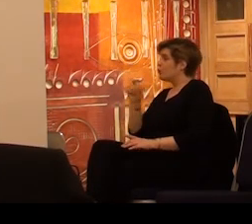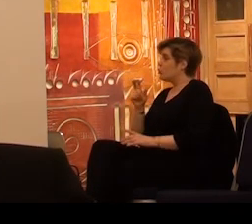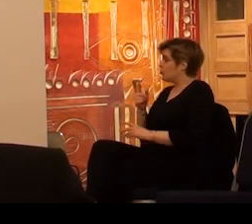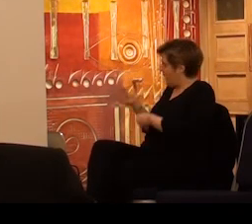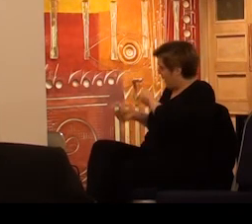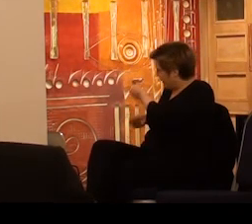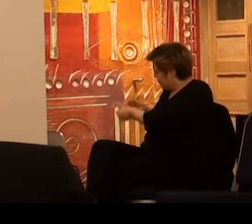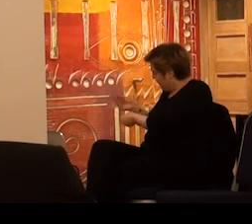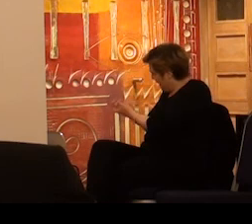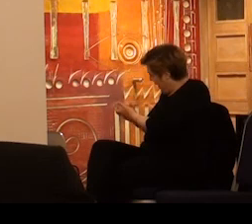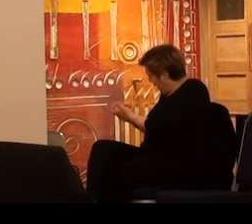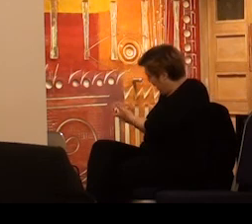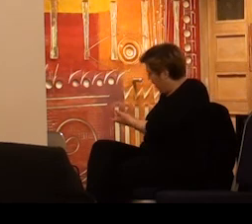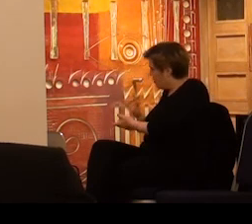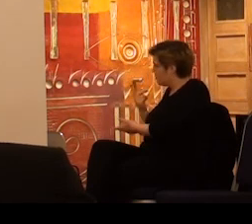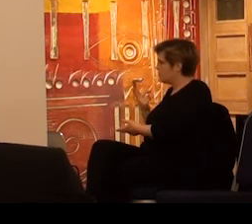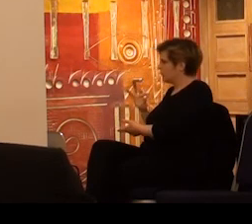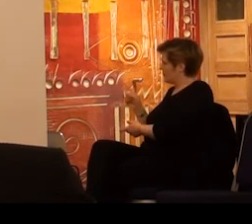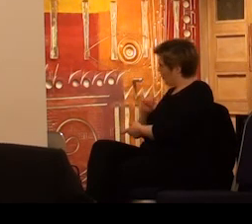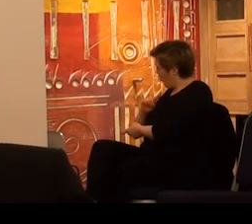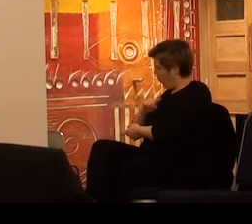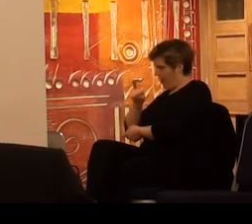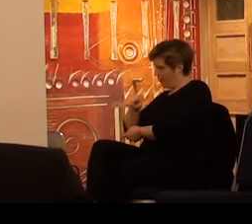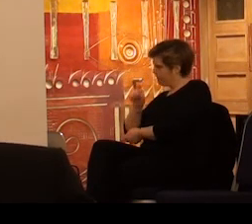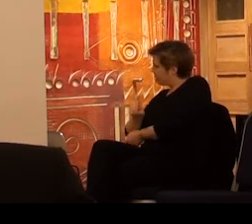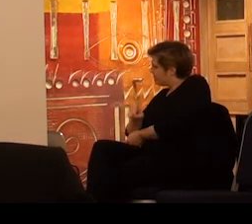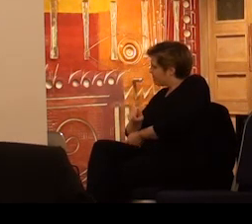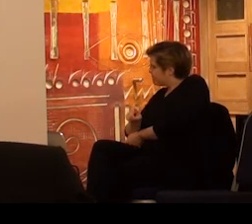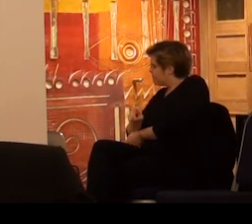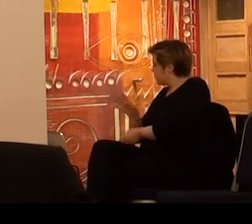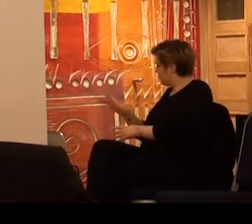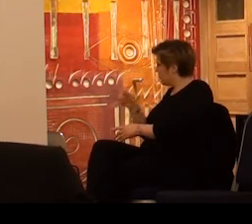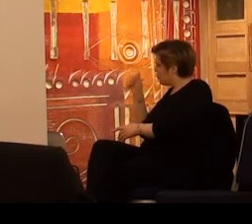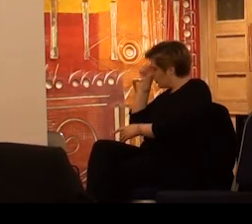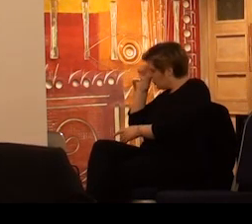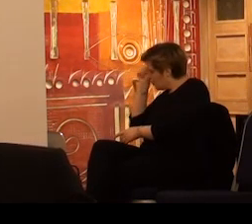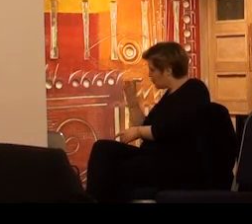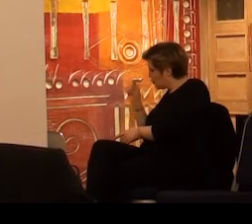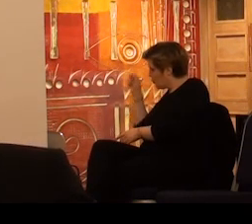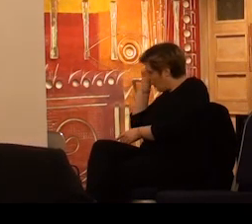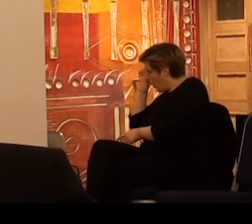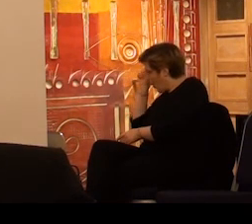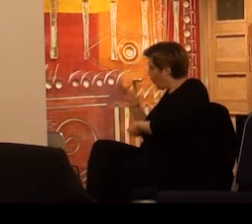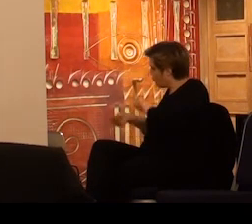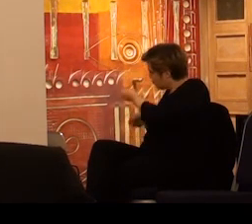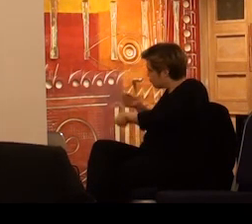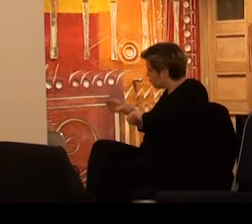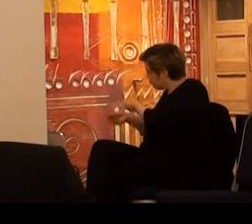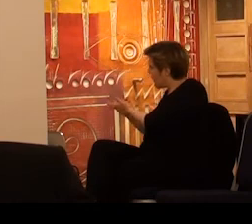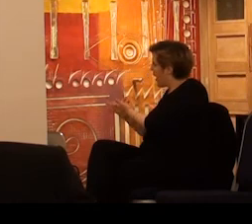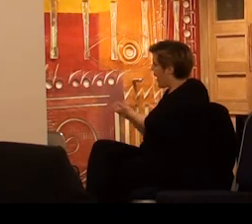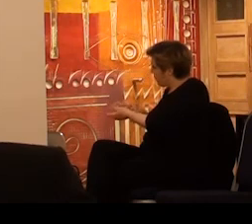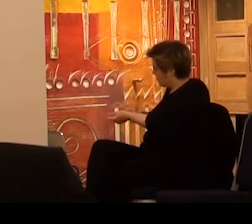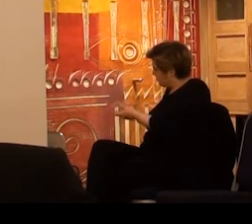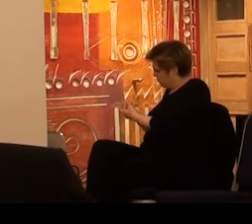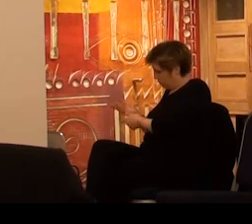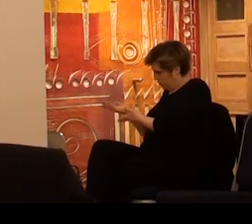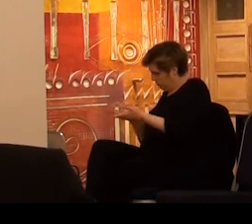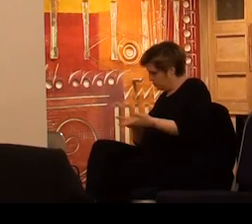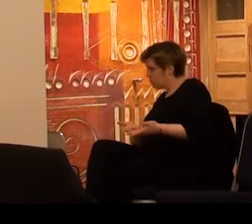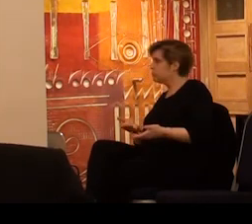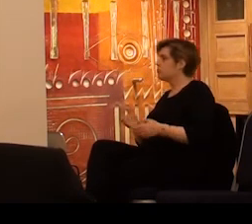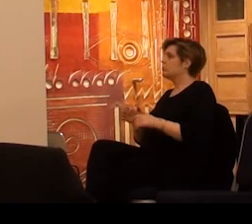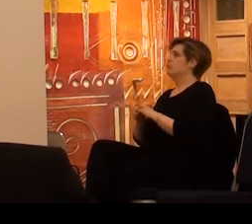the young person to understand themselves, our peer group is hugely supportive in our school and hugely understanding of difference. And that is